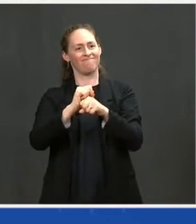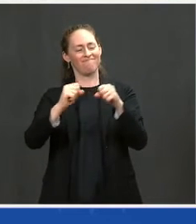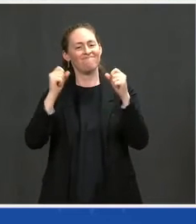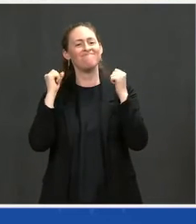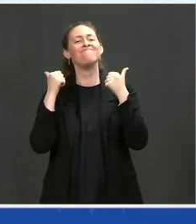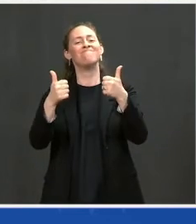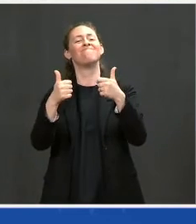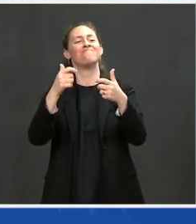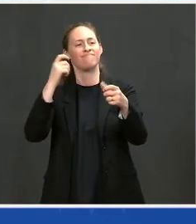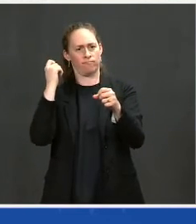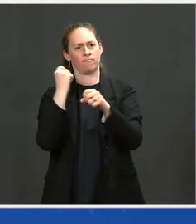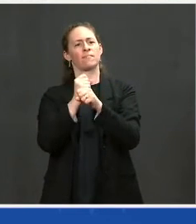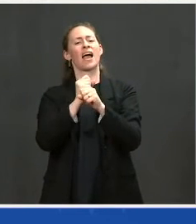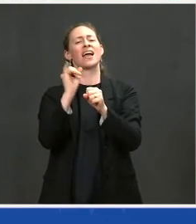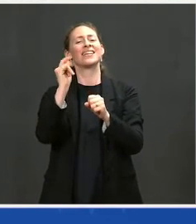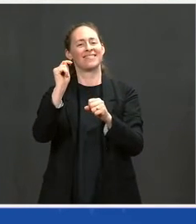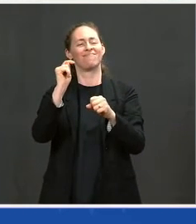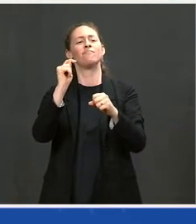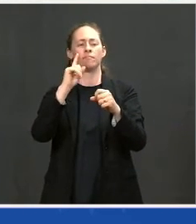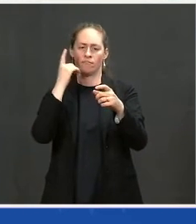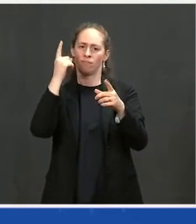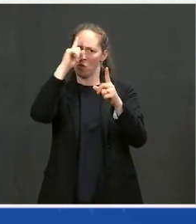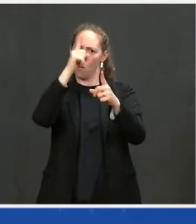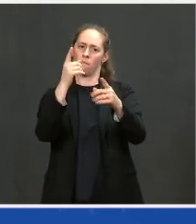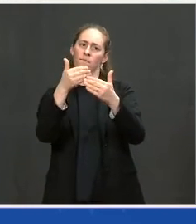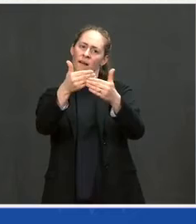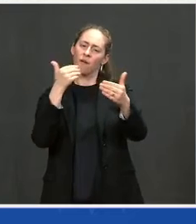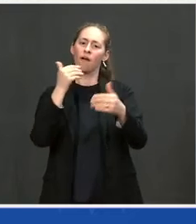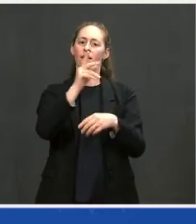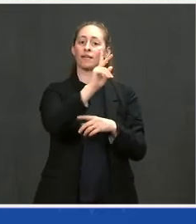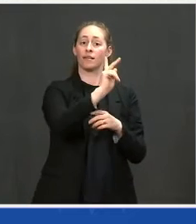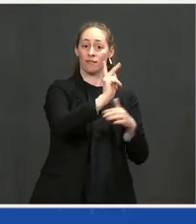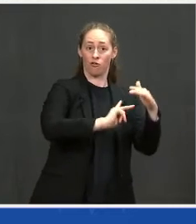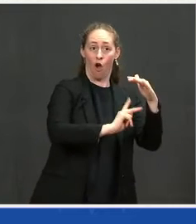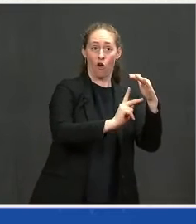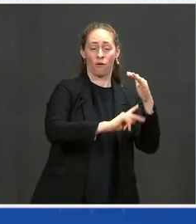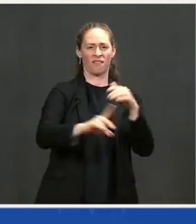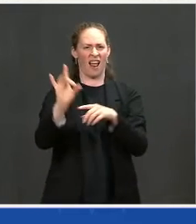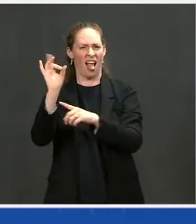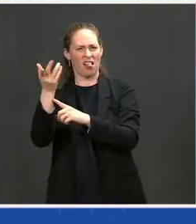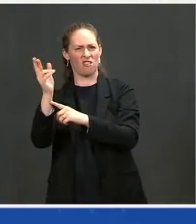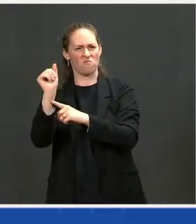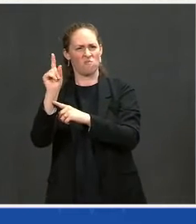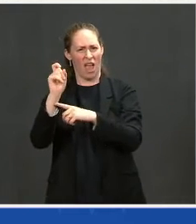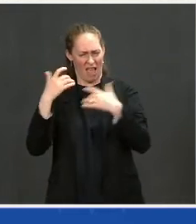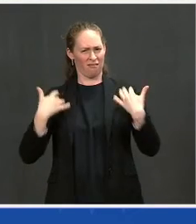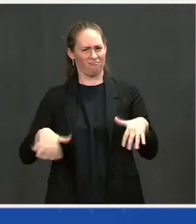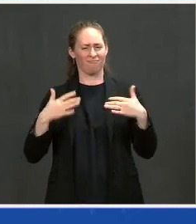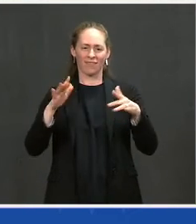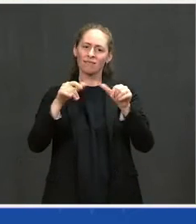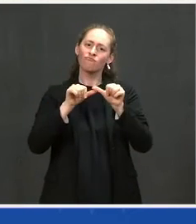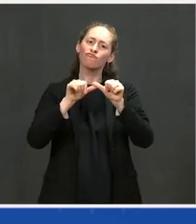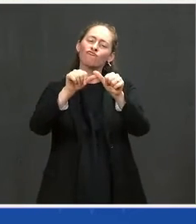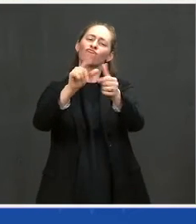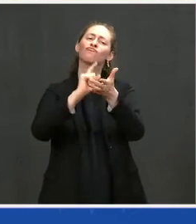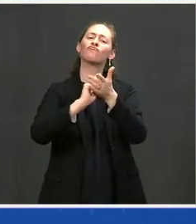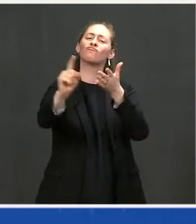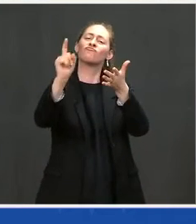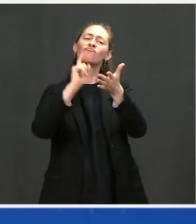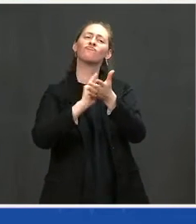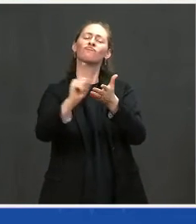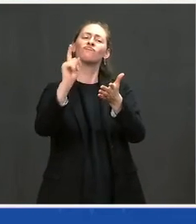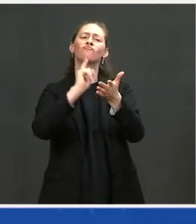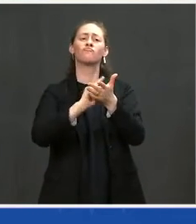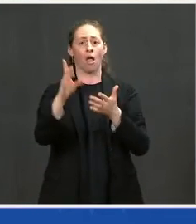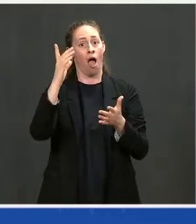8 schools are open now full-time, 5 days a week for in-person learning. Not yet a majority, but we're really